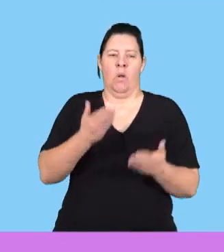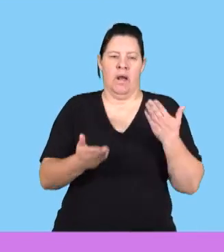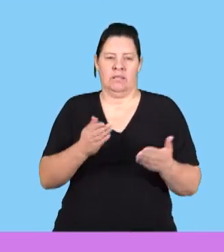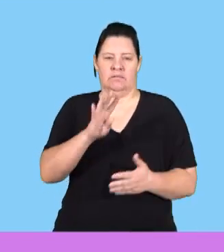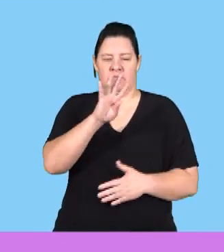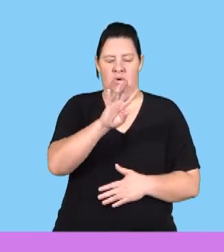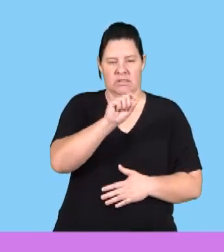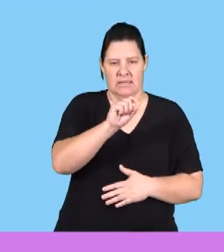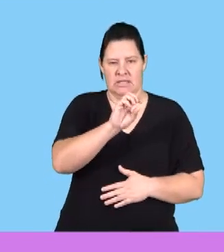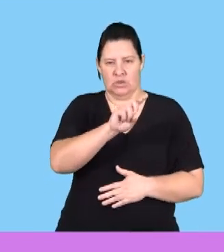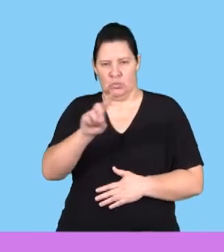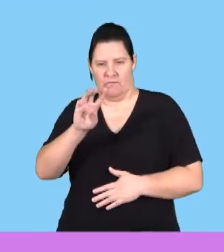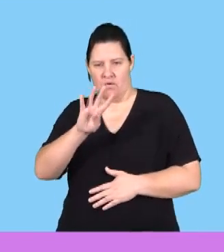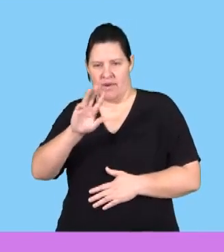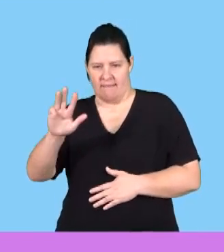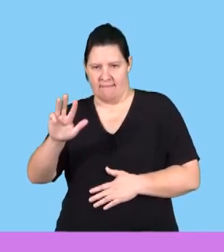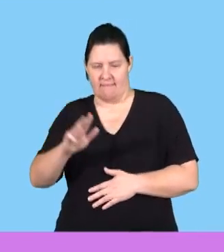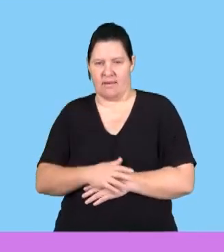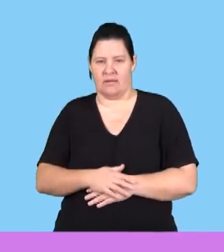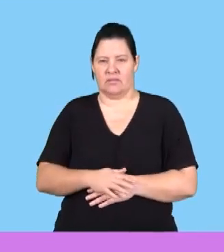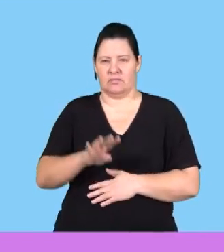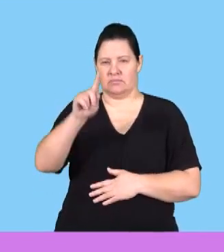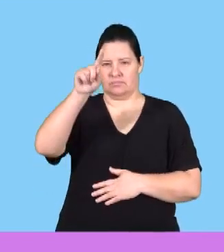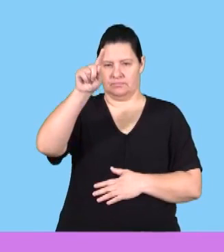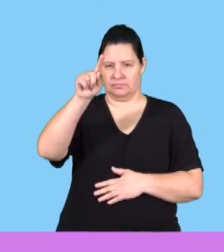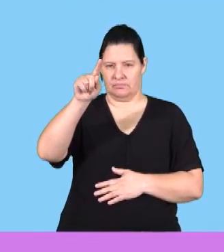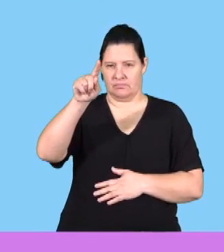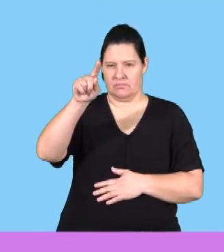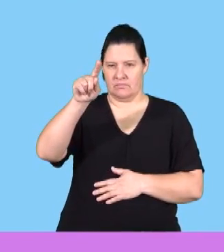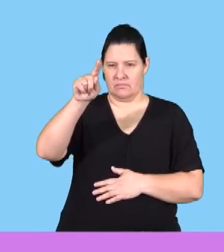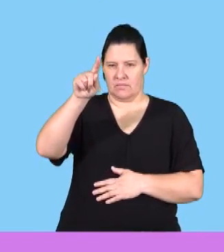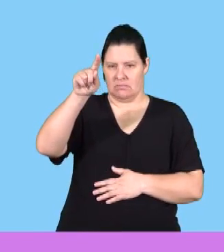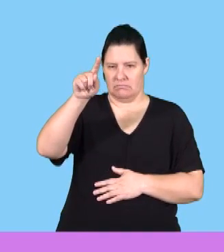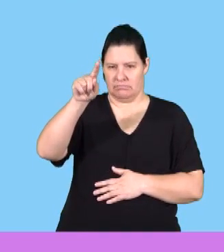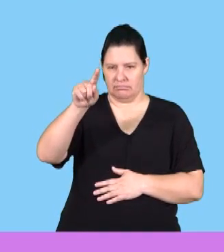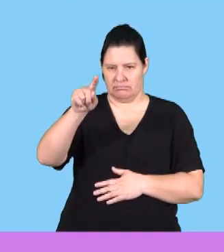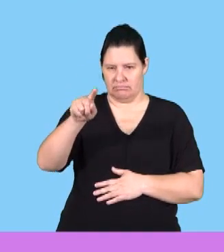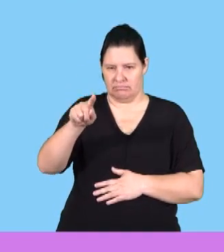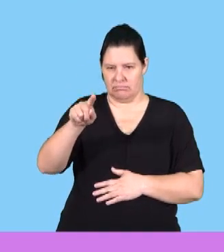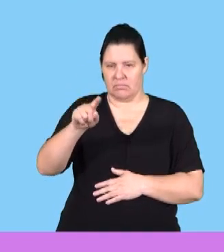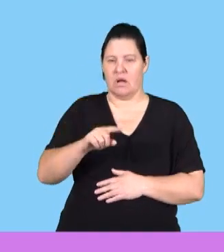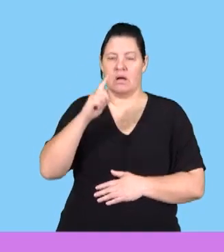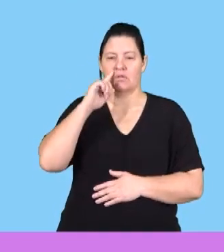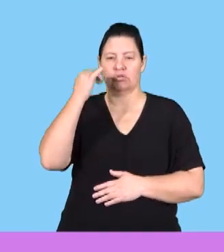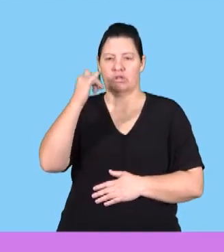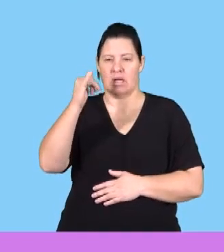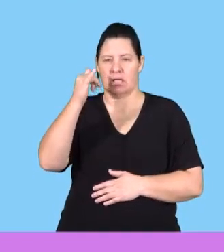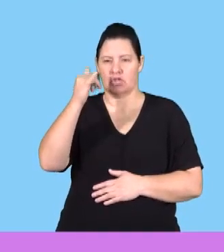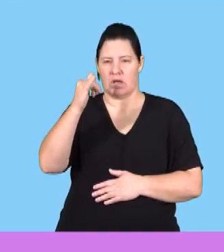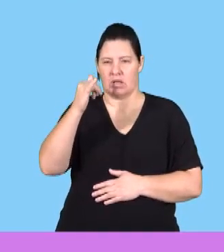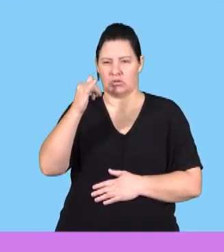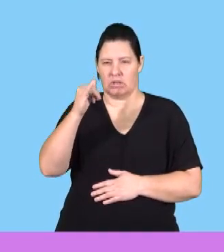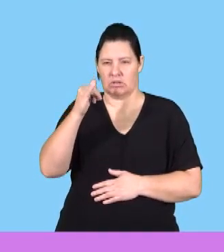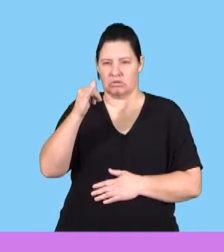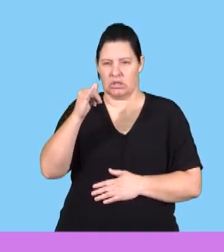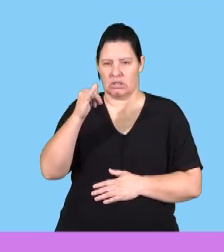weight between 40 and 49. All right, so going there, we'll see, okay, and it's always good to check. I'm looking